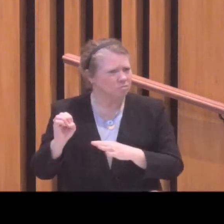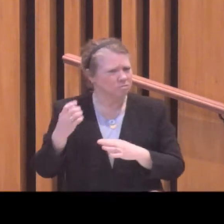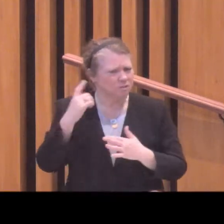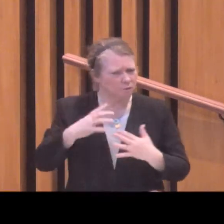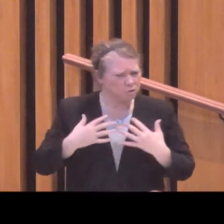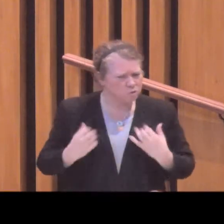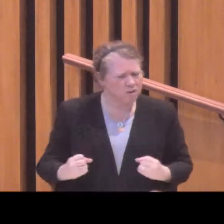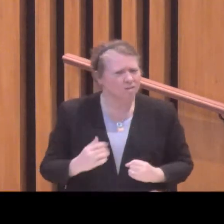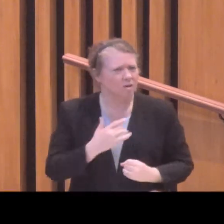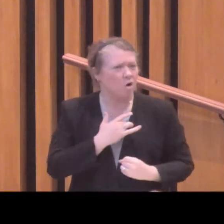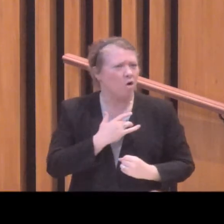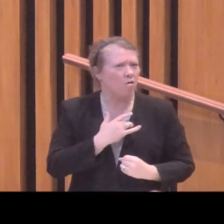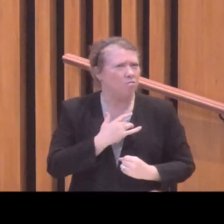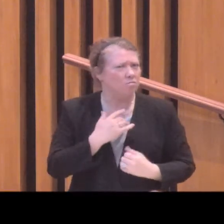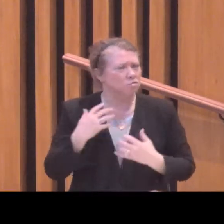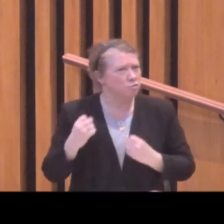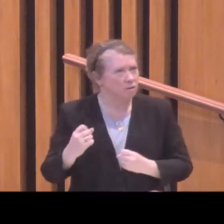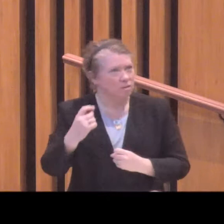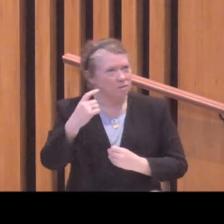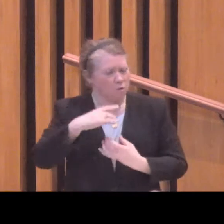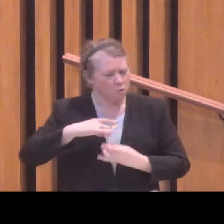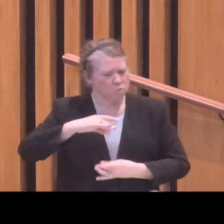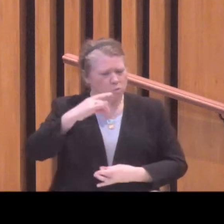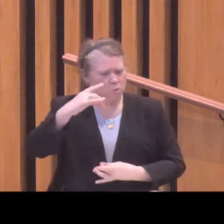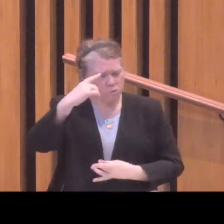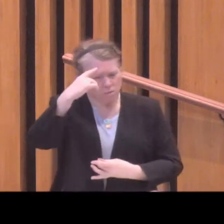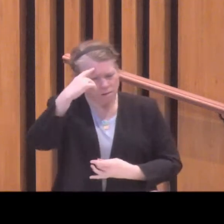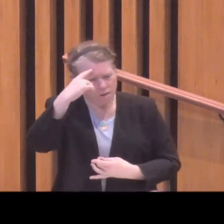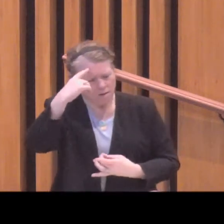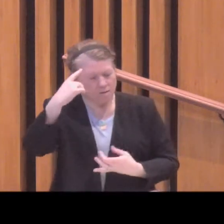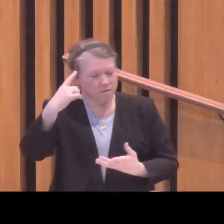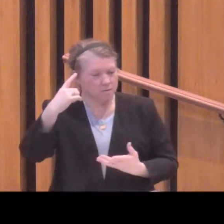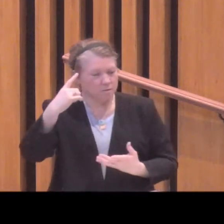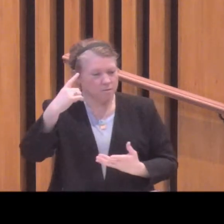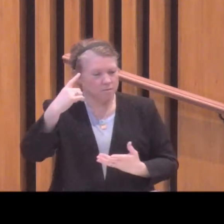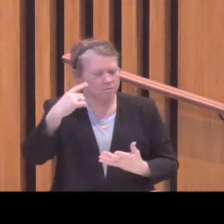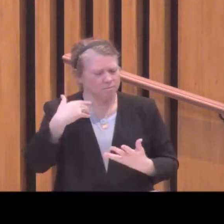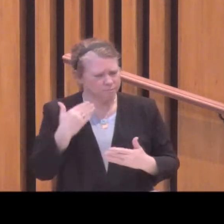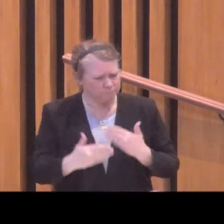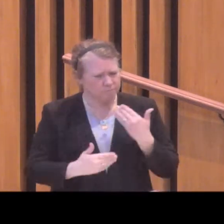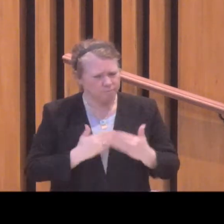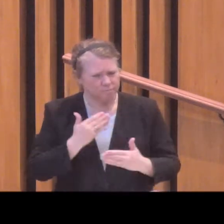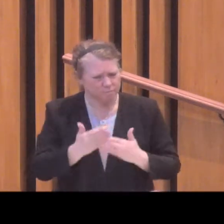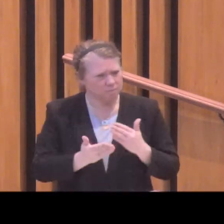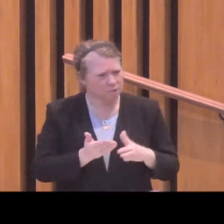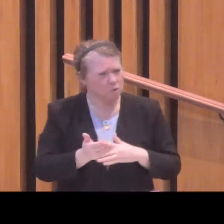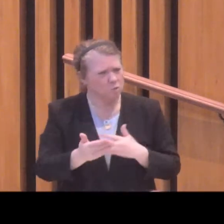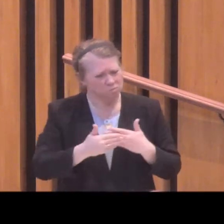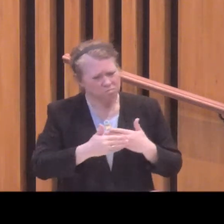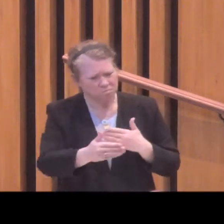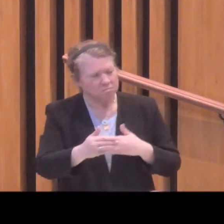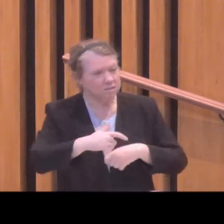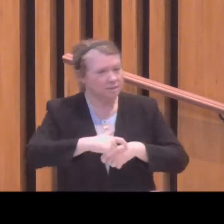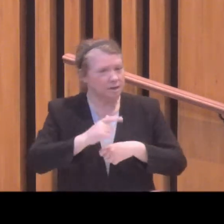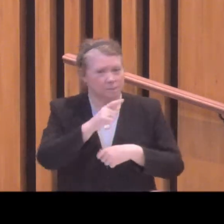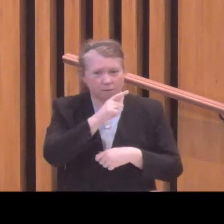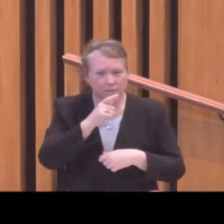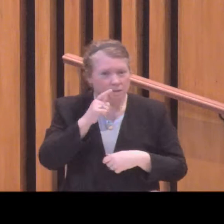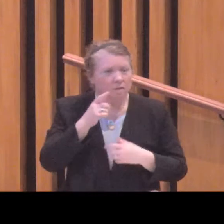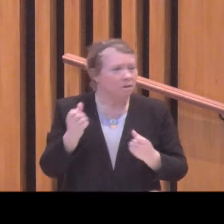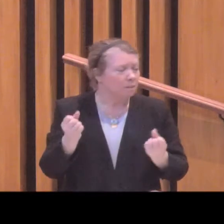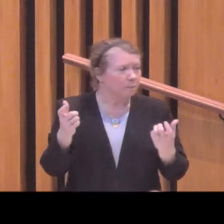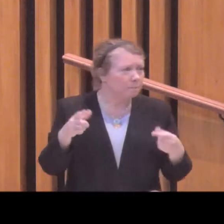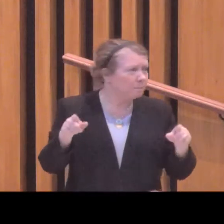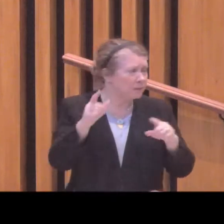our mind with the gift of faith through our observance of Lent. Many of you are aware